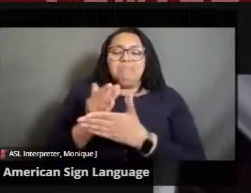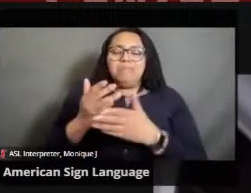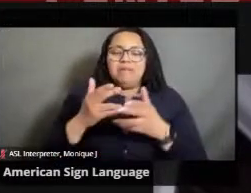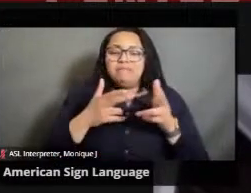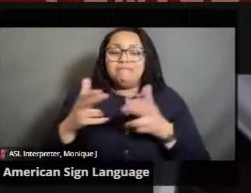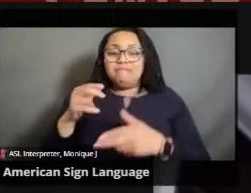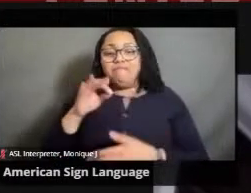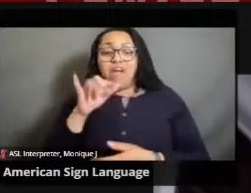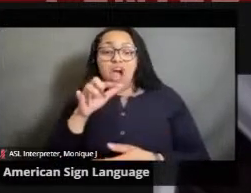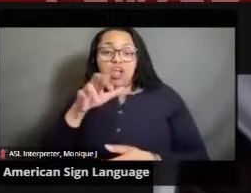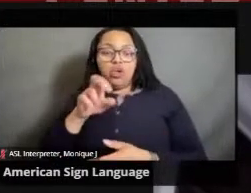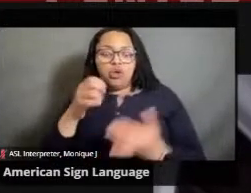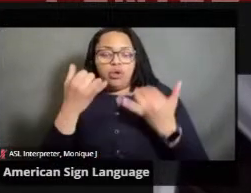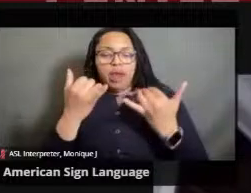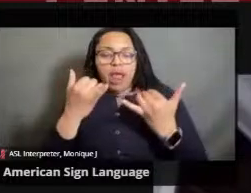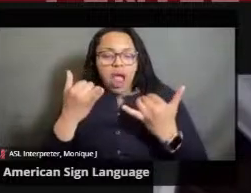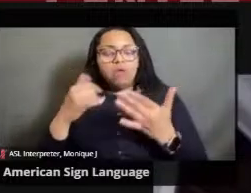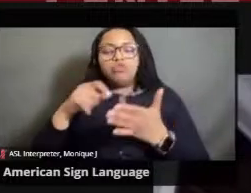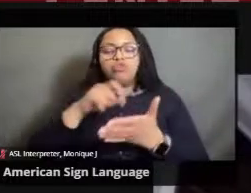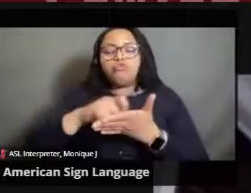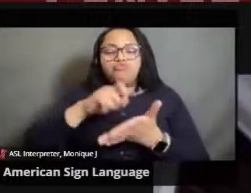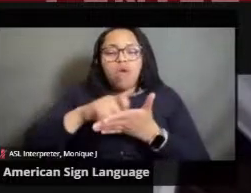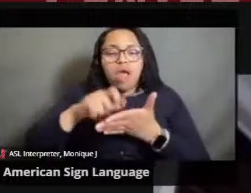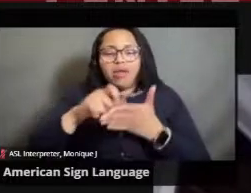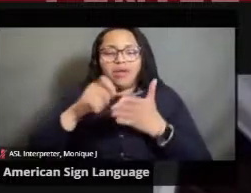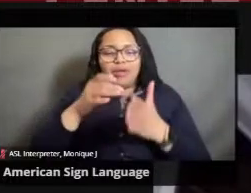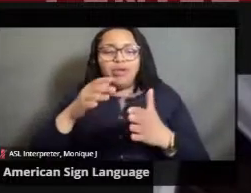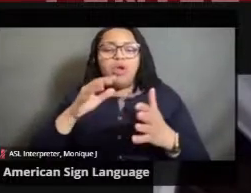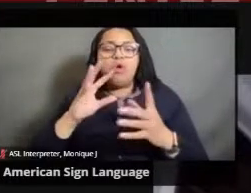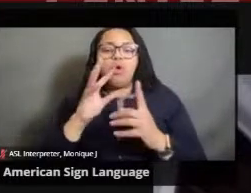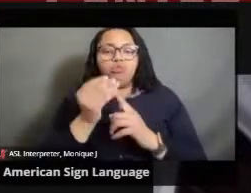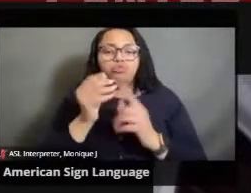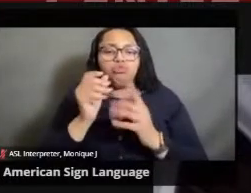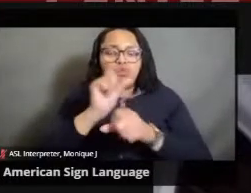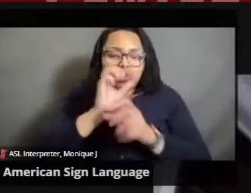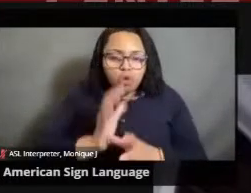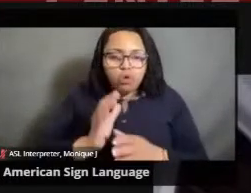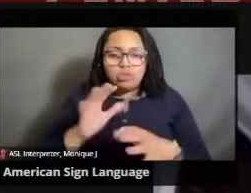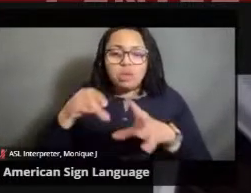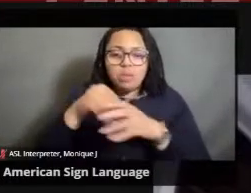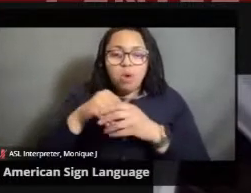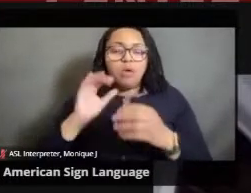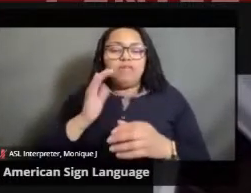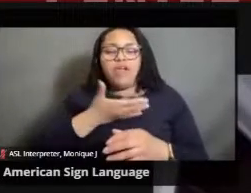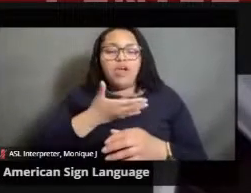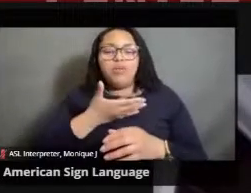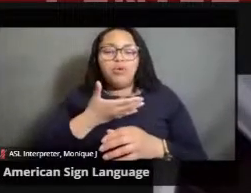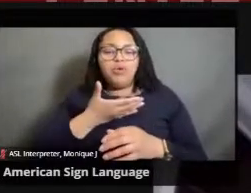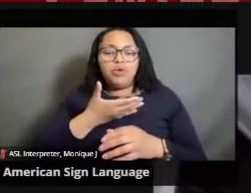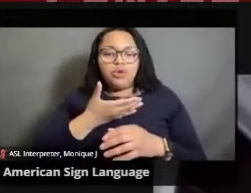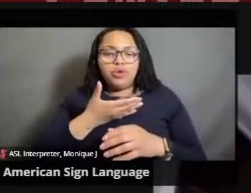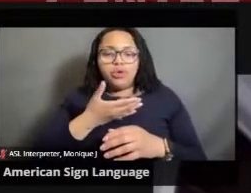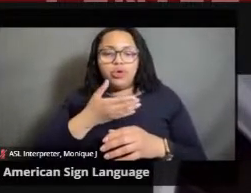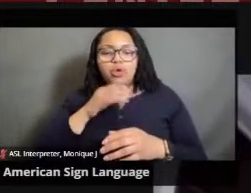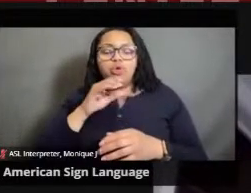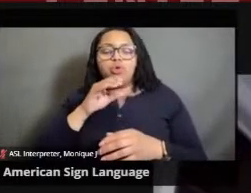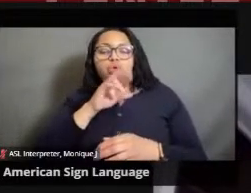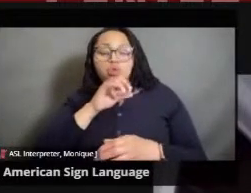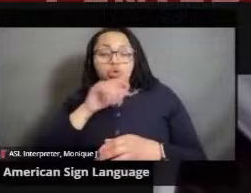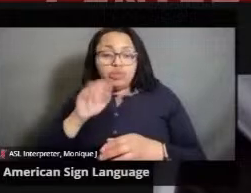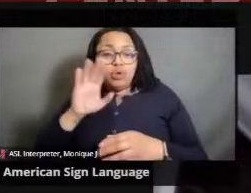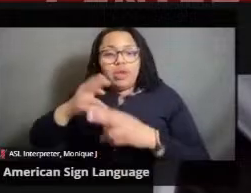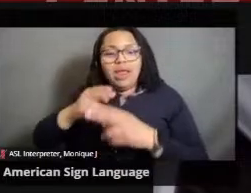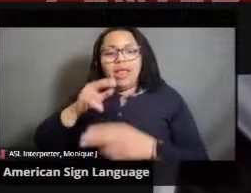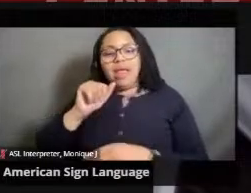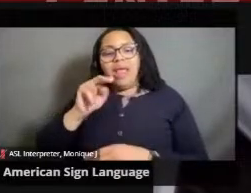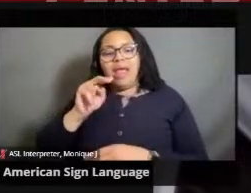and cultural worker. She's part of the We Cry Justice Movement Arts Collective at the Cairo Center for Religions, Rights, and Social Justice,